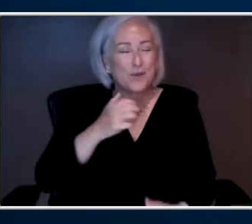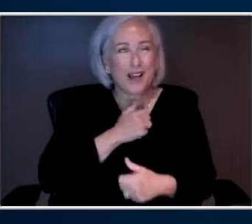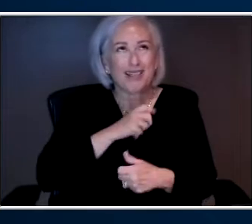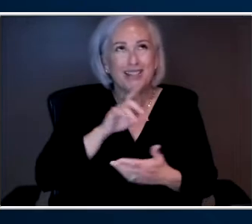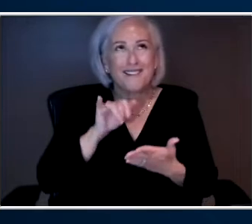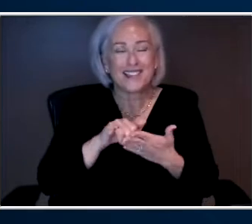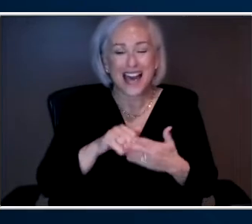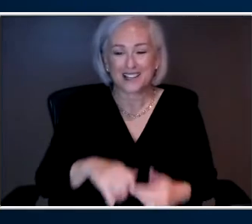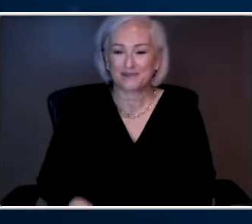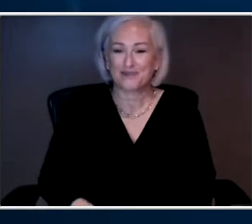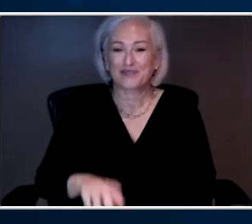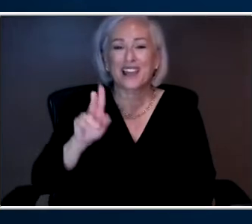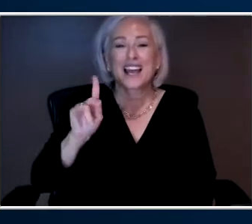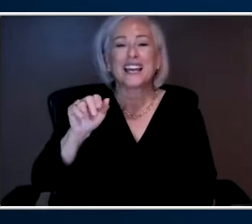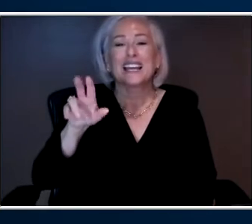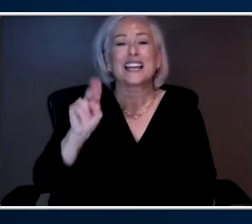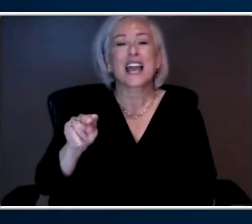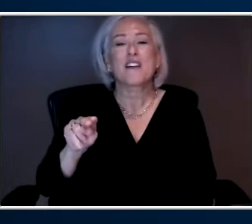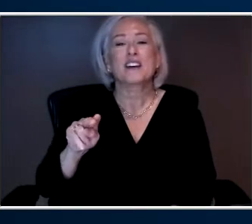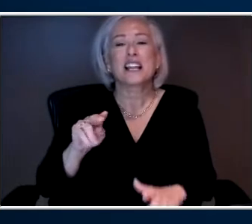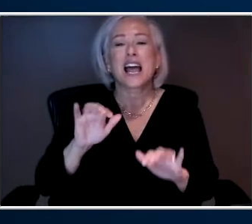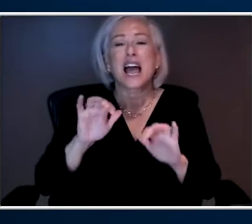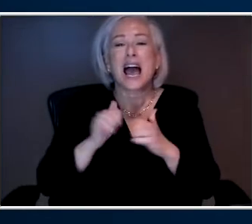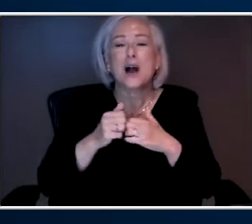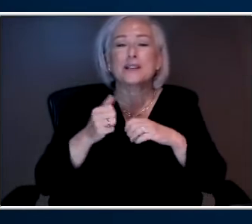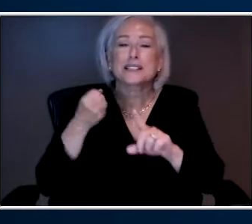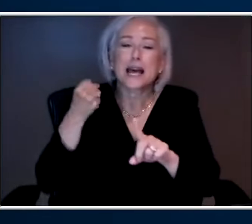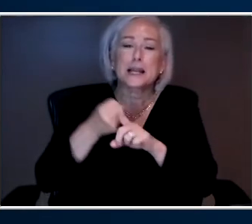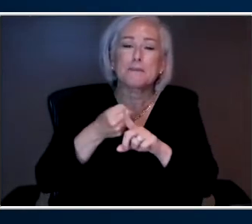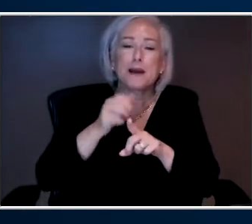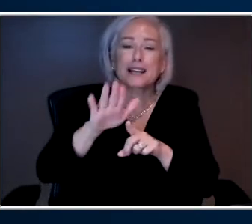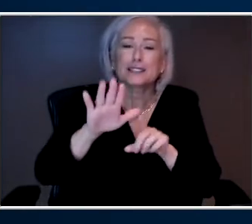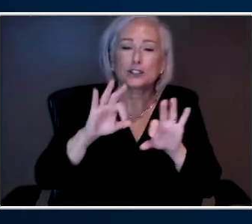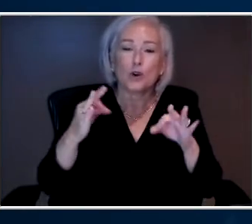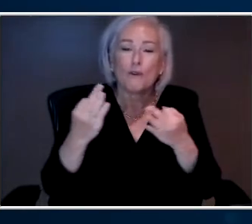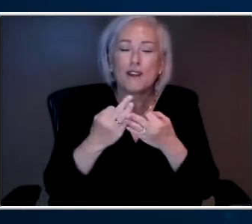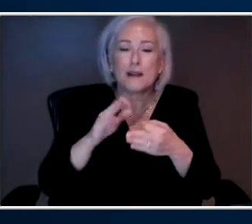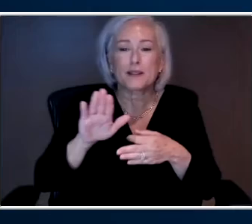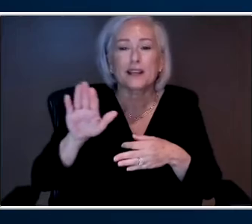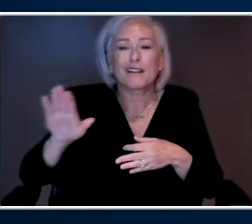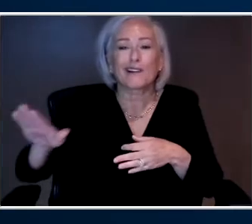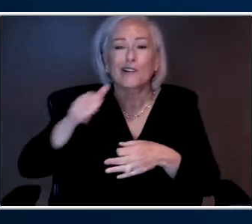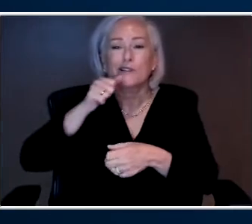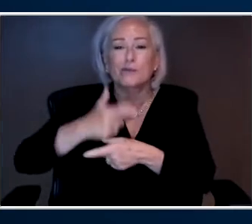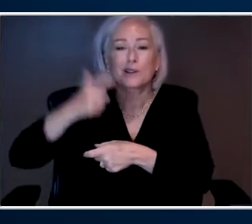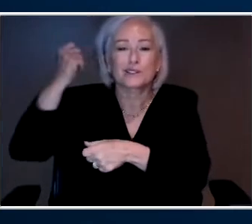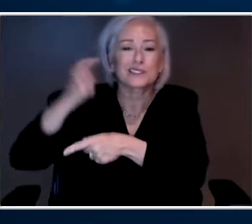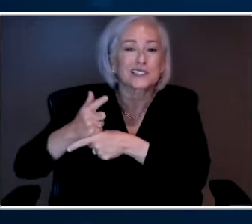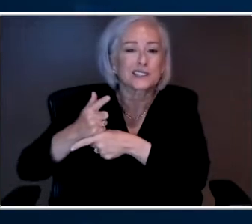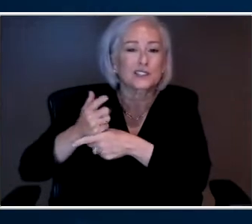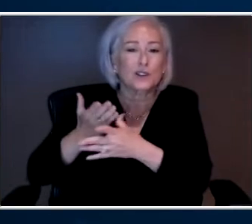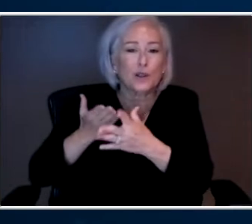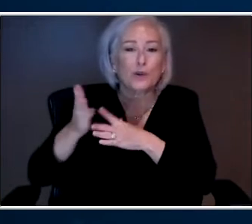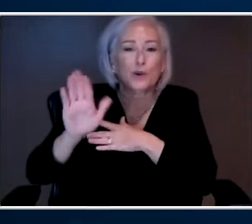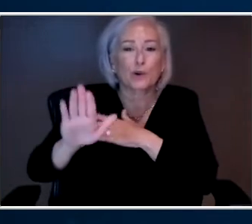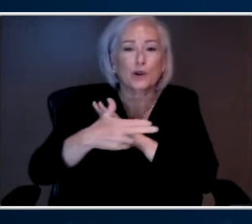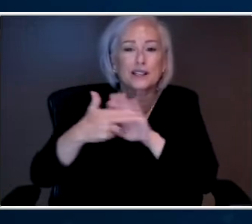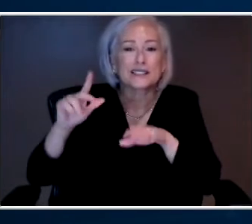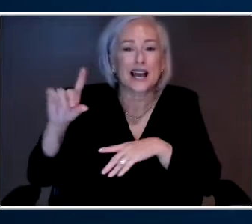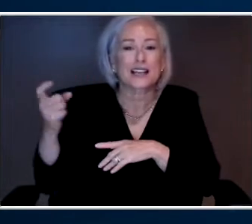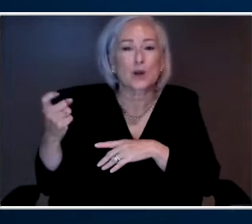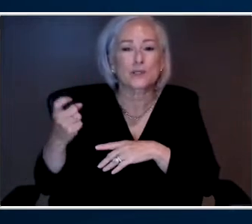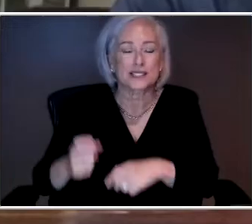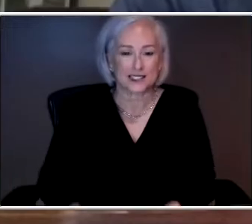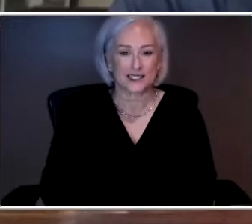Kevin, how has this been on your family and the siblings through this diagnosis? Someone wants to know what that's been like, that